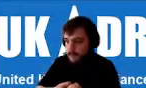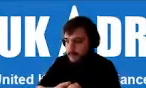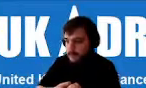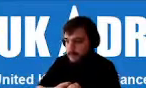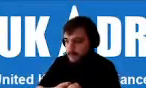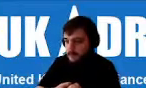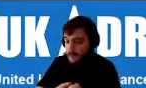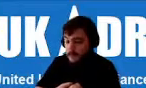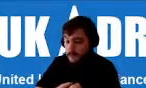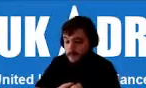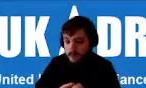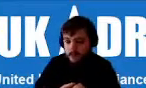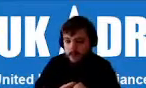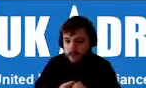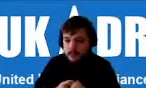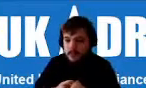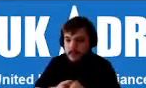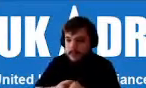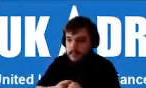present, 7,500.